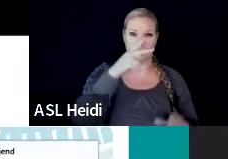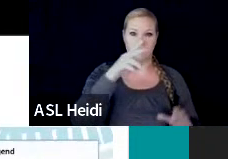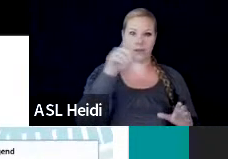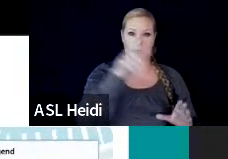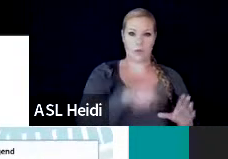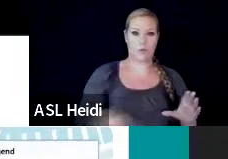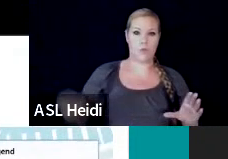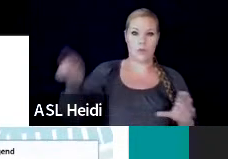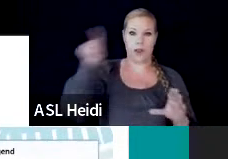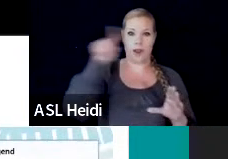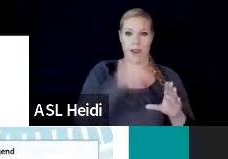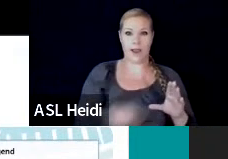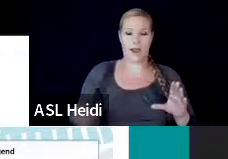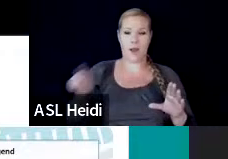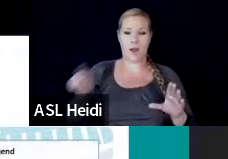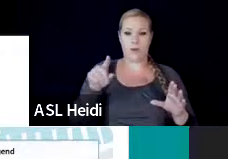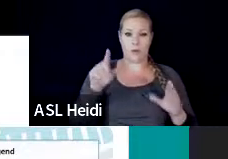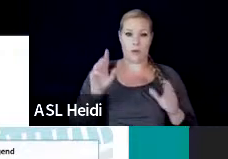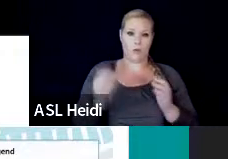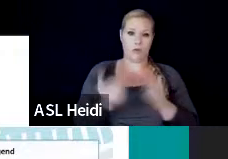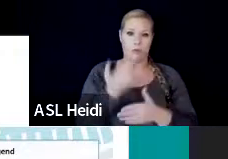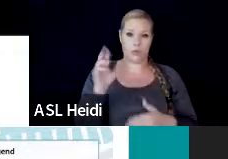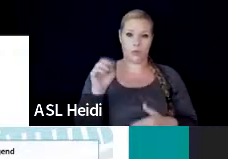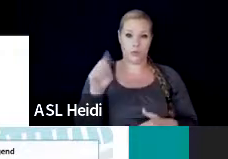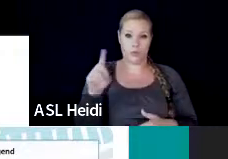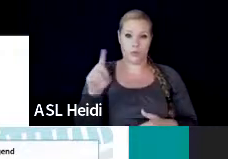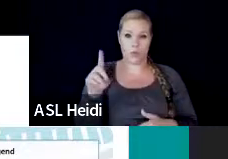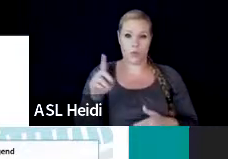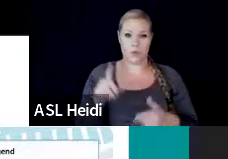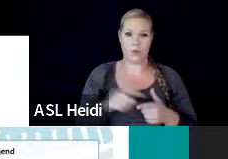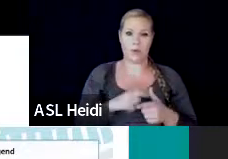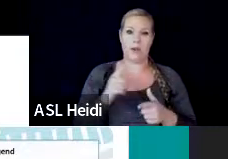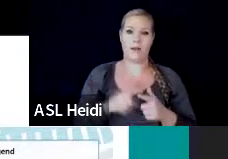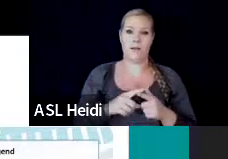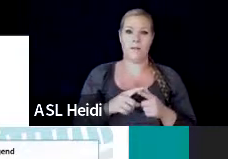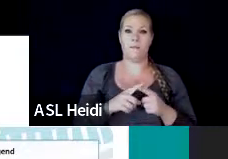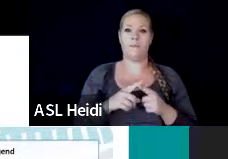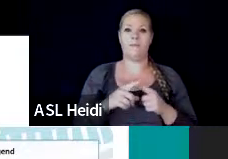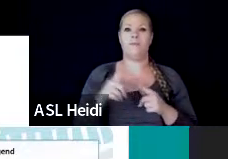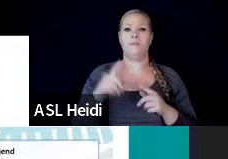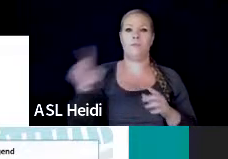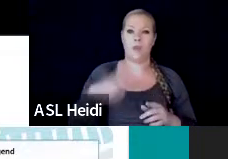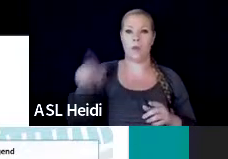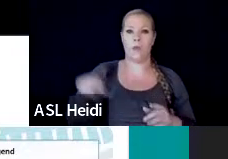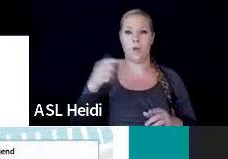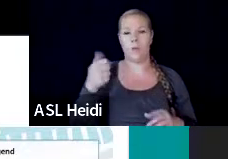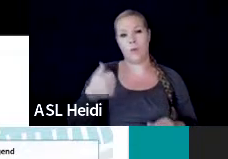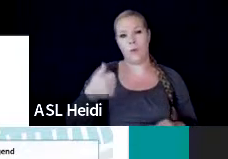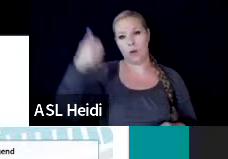road. And then loop around over the arterial bridge to get to Hayden Island.